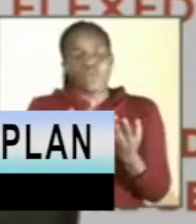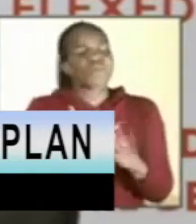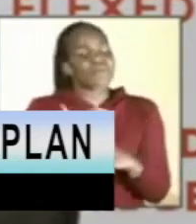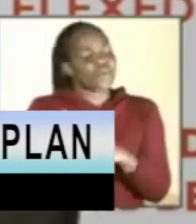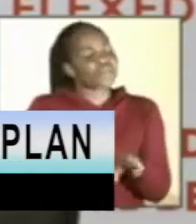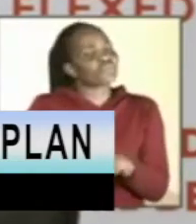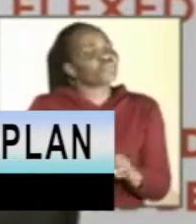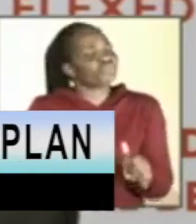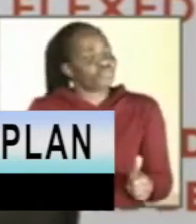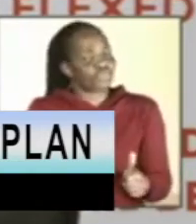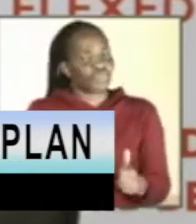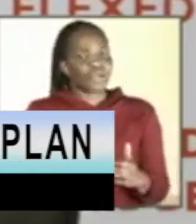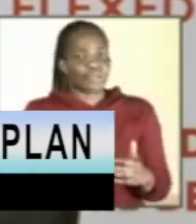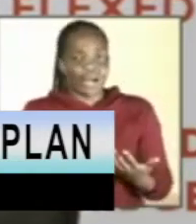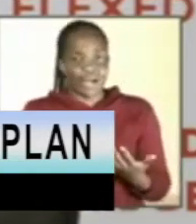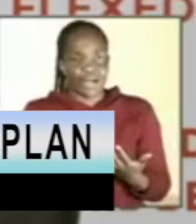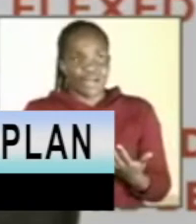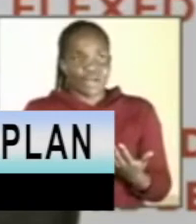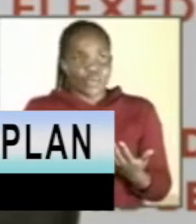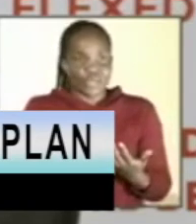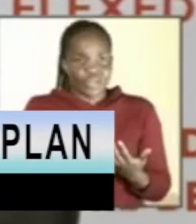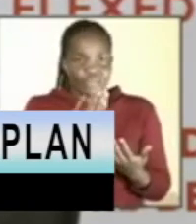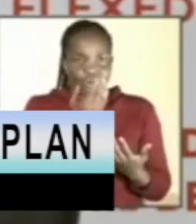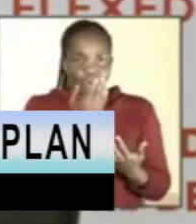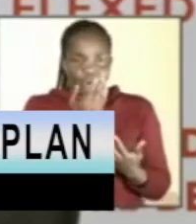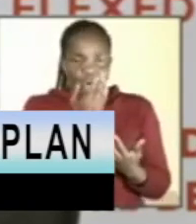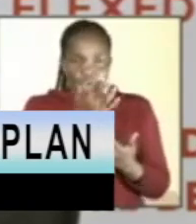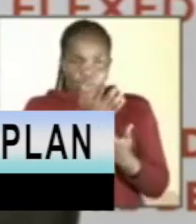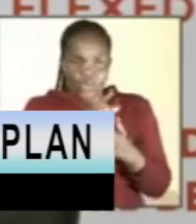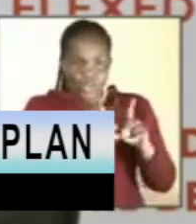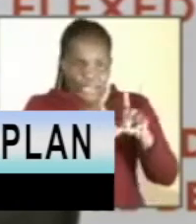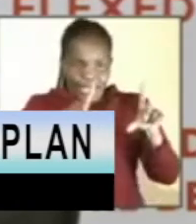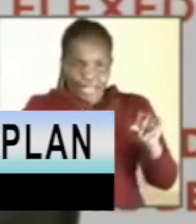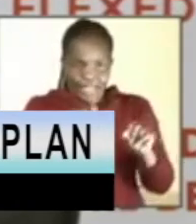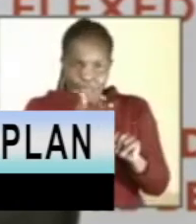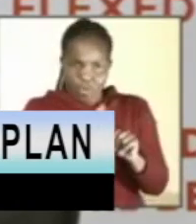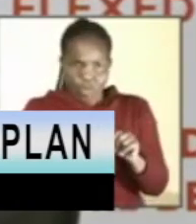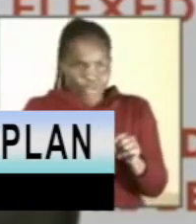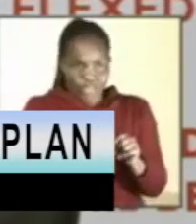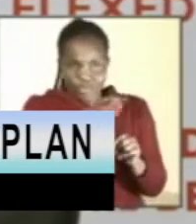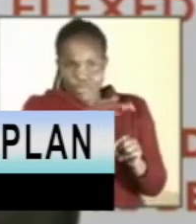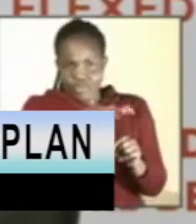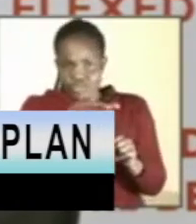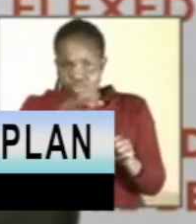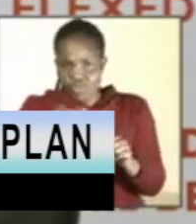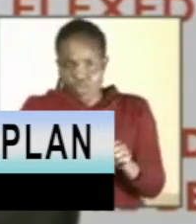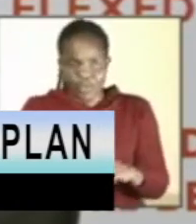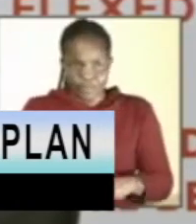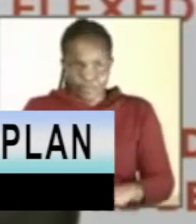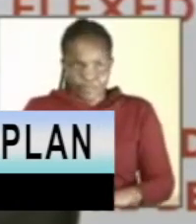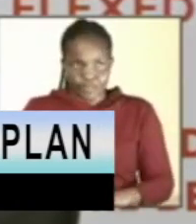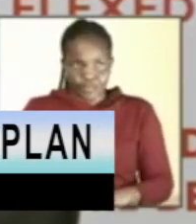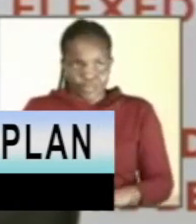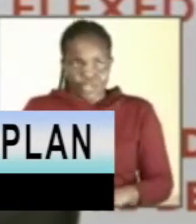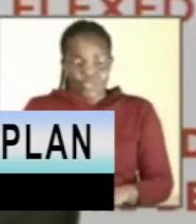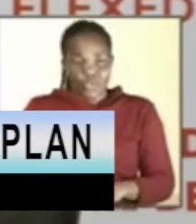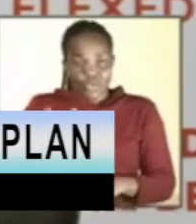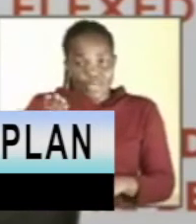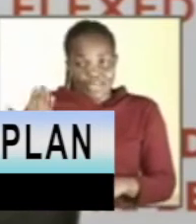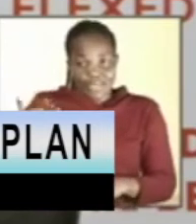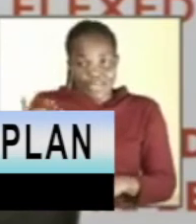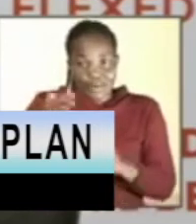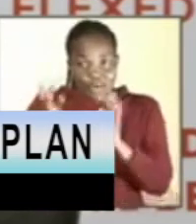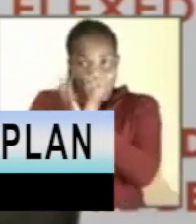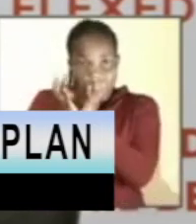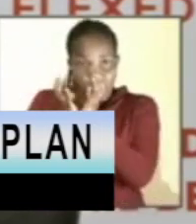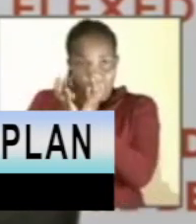well, because we have given water tokens to our people, and the water currently that was given for free of charge by the city